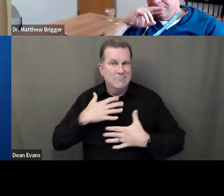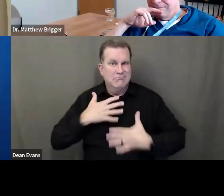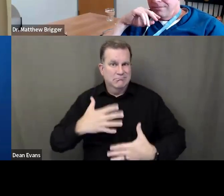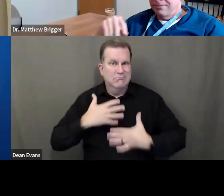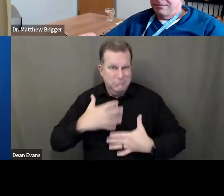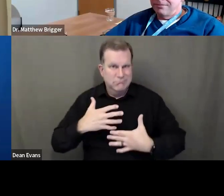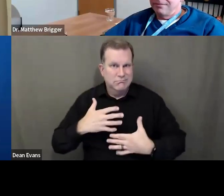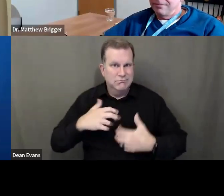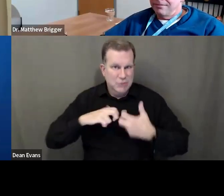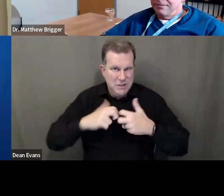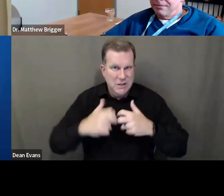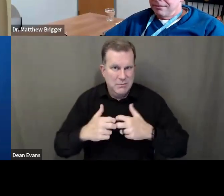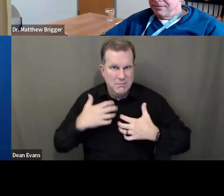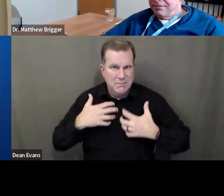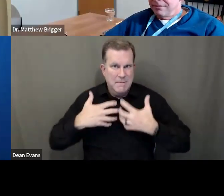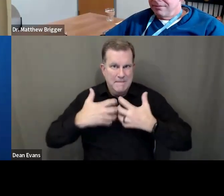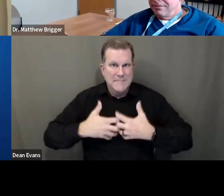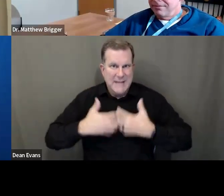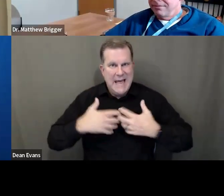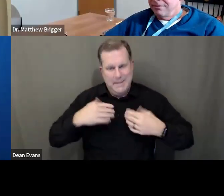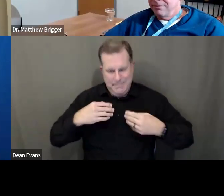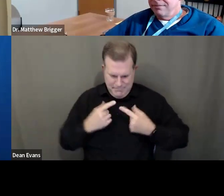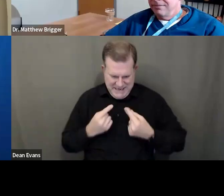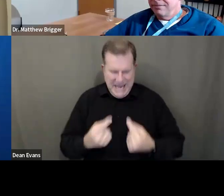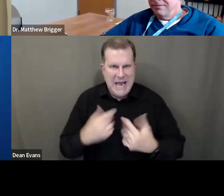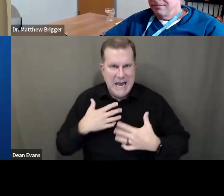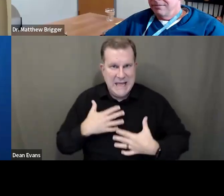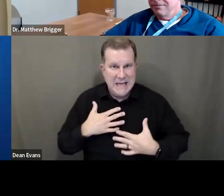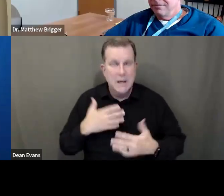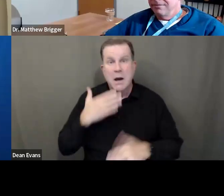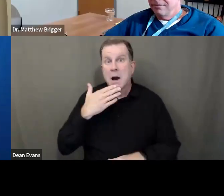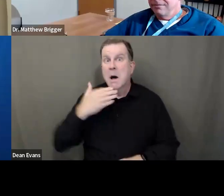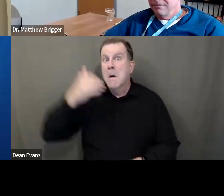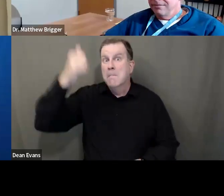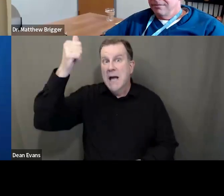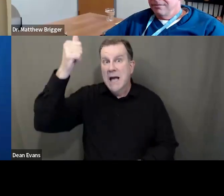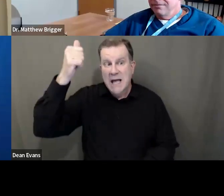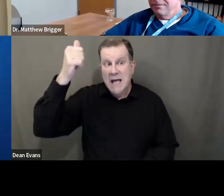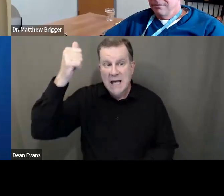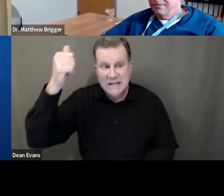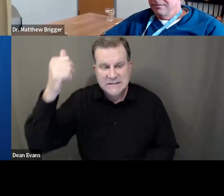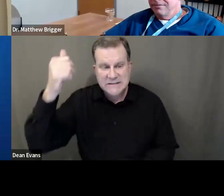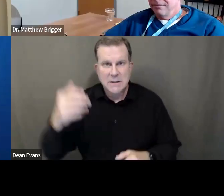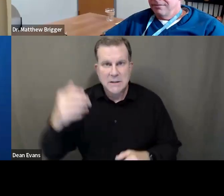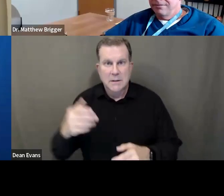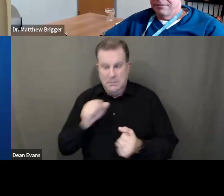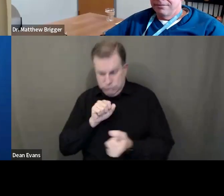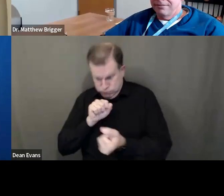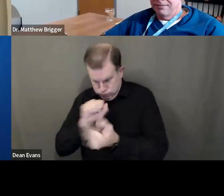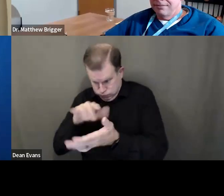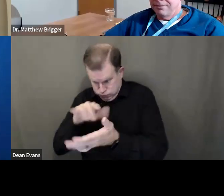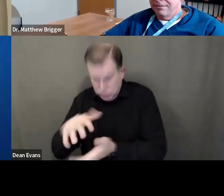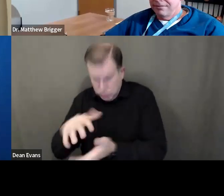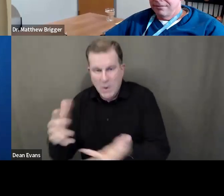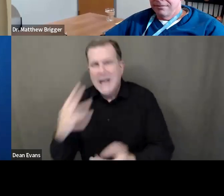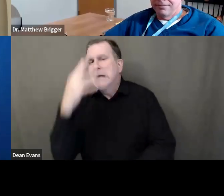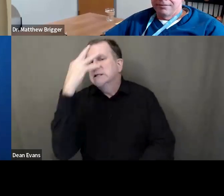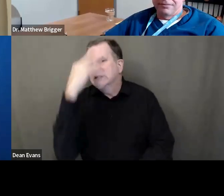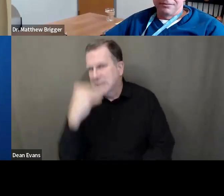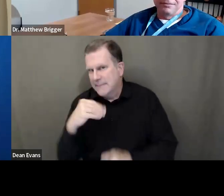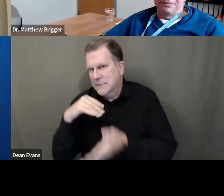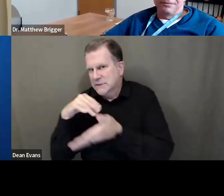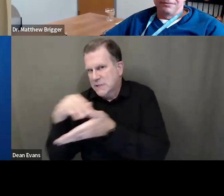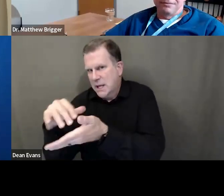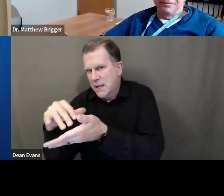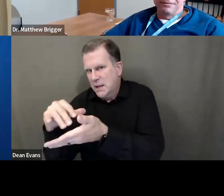breathing mechanics, it's best picked on a sleep study or on an assessment of the mechanics of